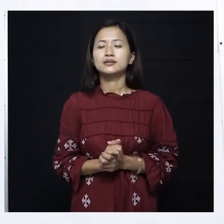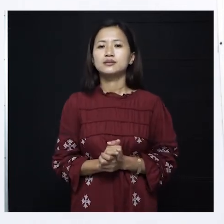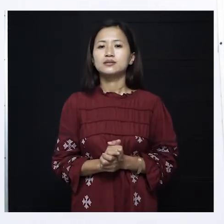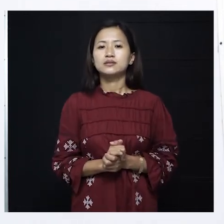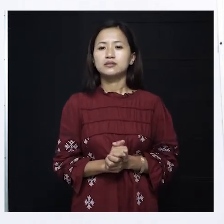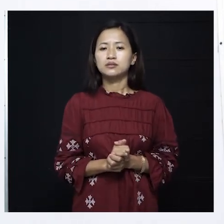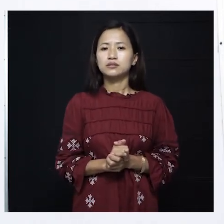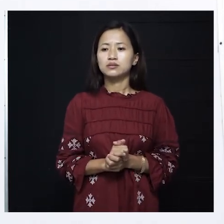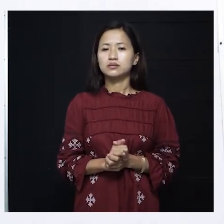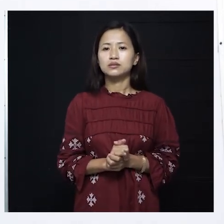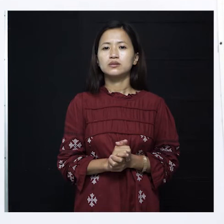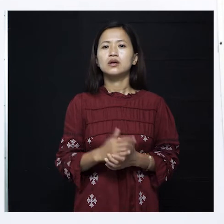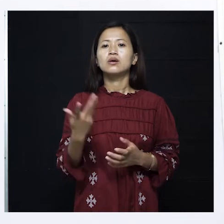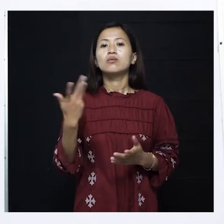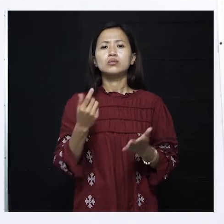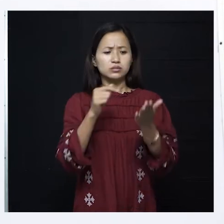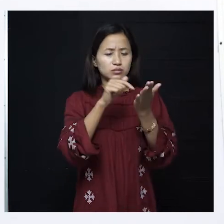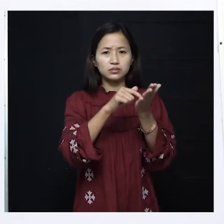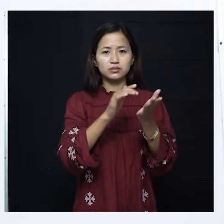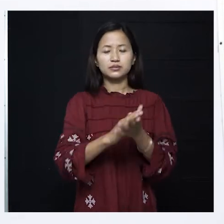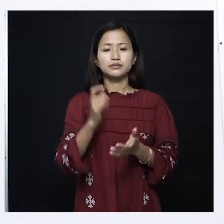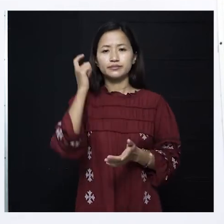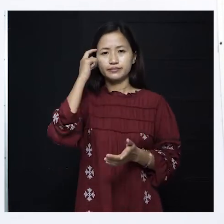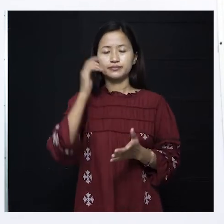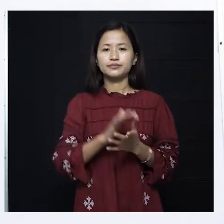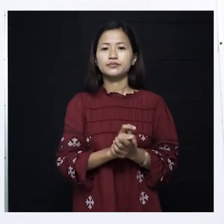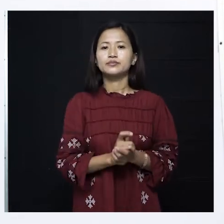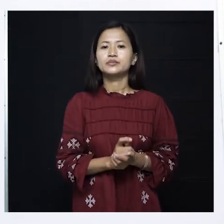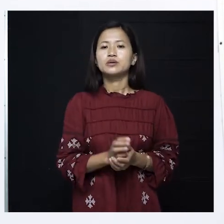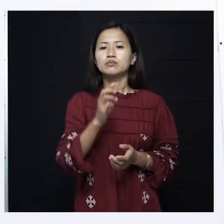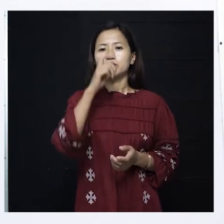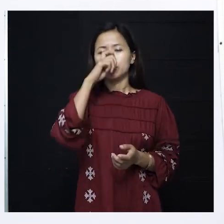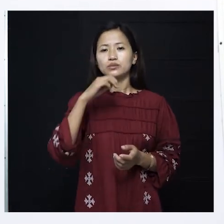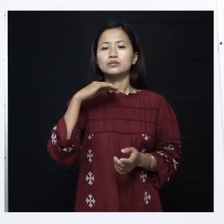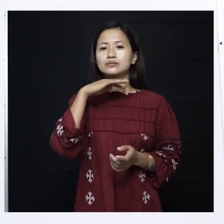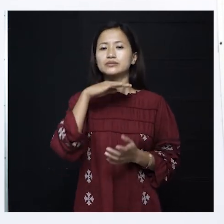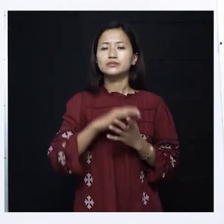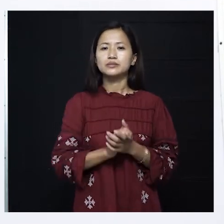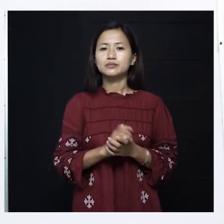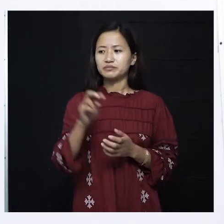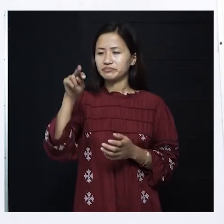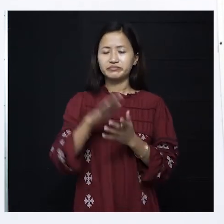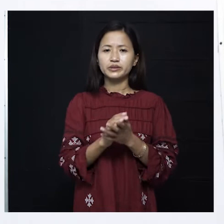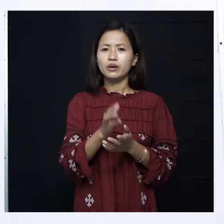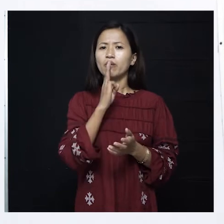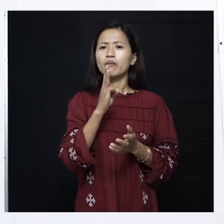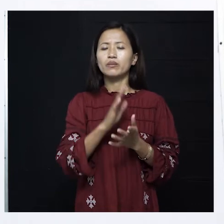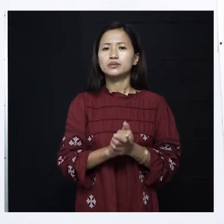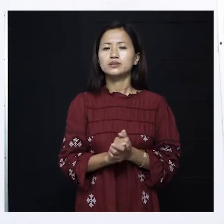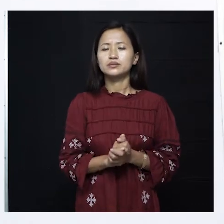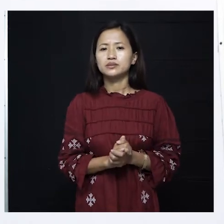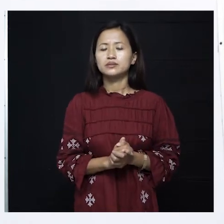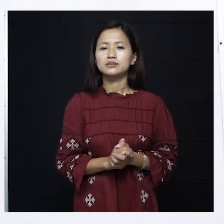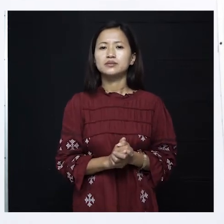color, you can just wonder what it will indicate, isn't it? Blue means water bodies, so green means, like again in the